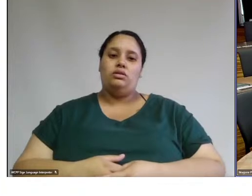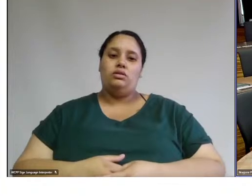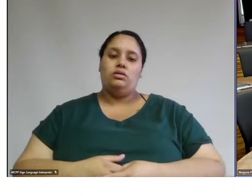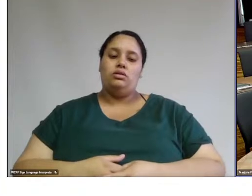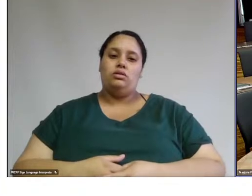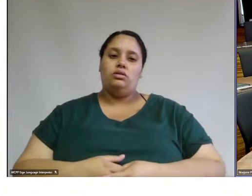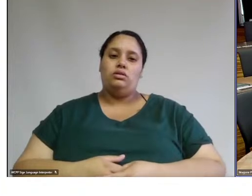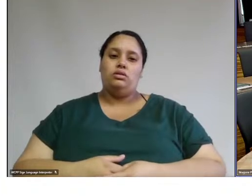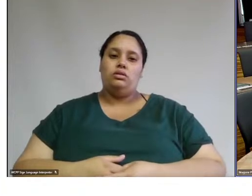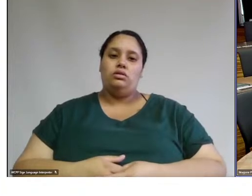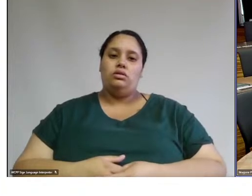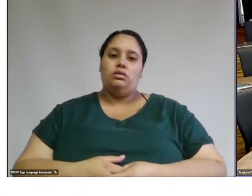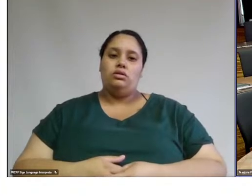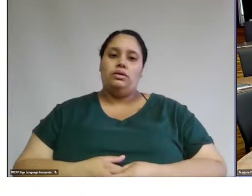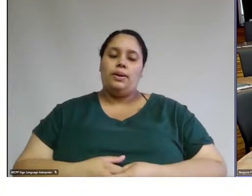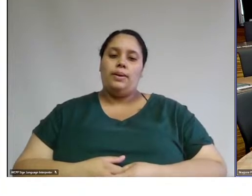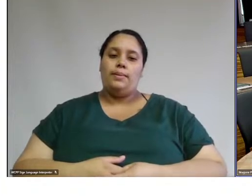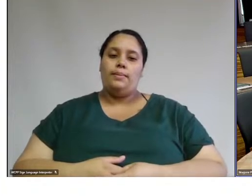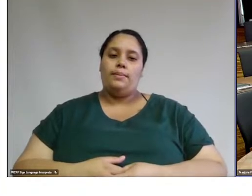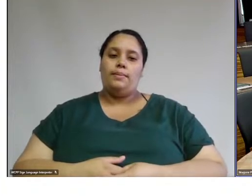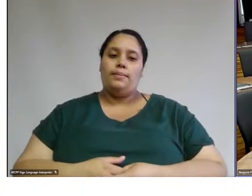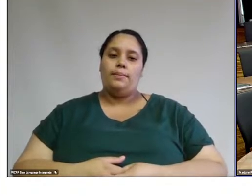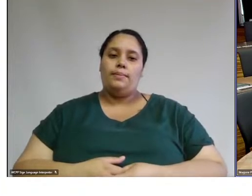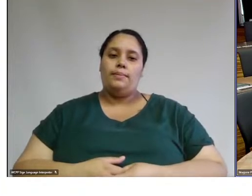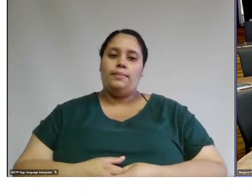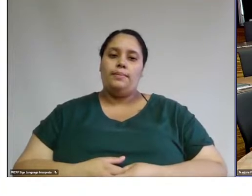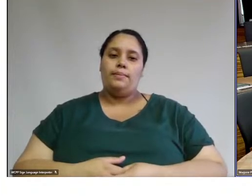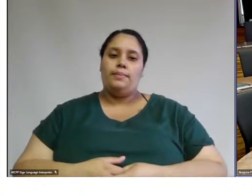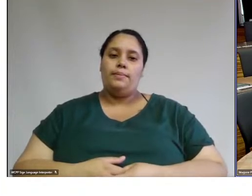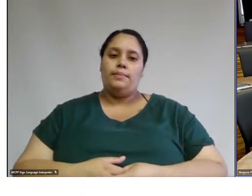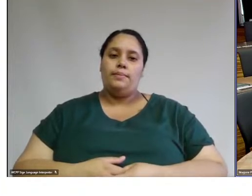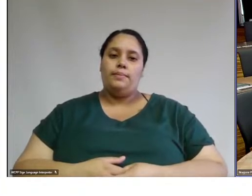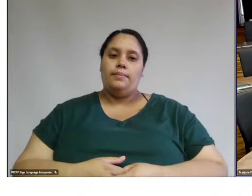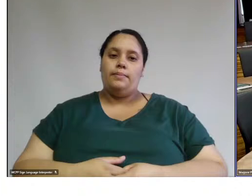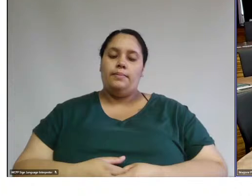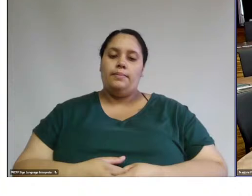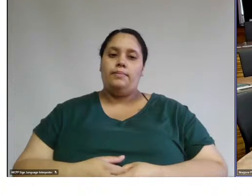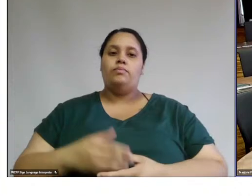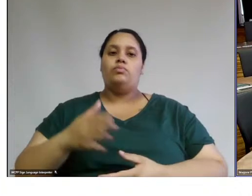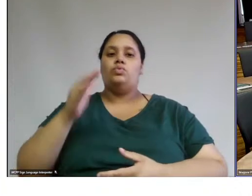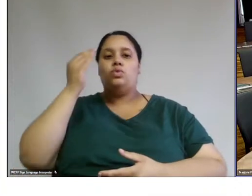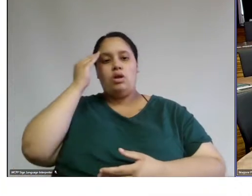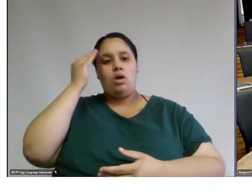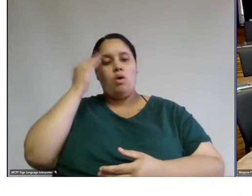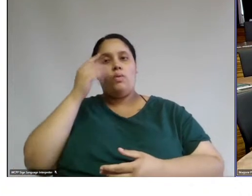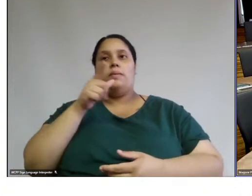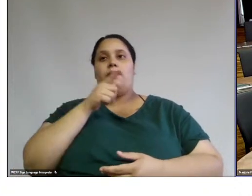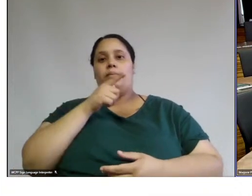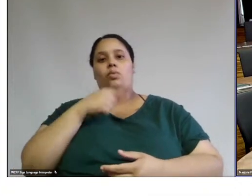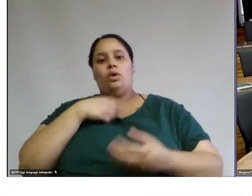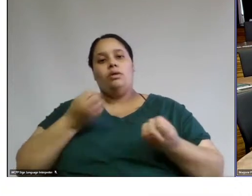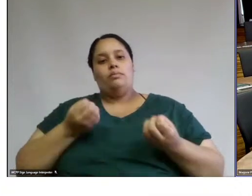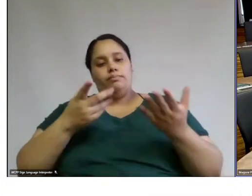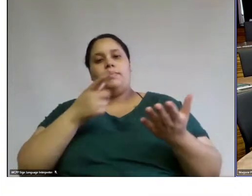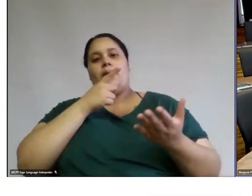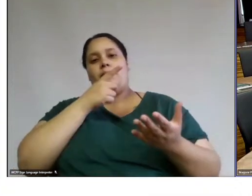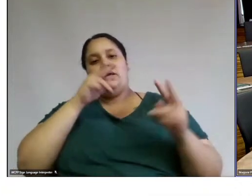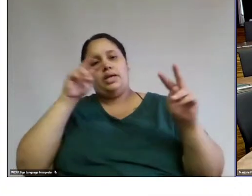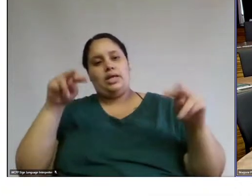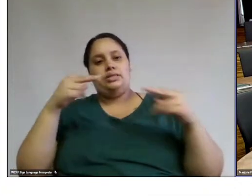question. Because as we know, Provincial Treasury published the report on the COVID